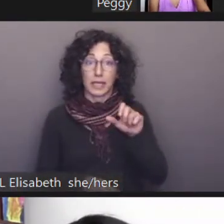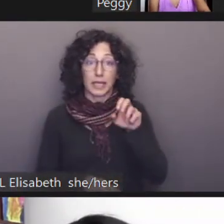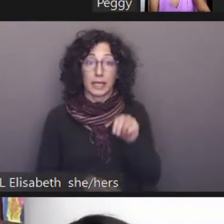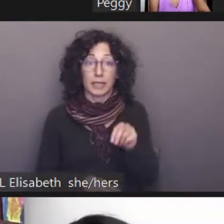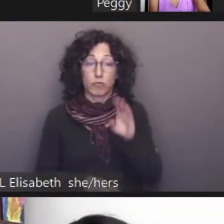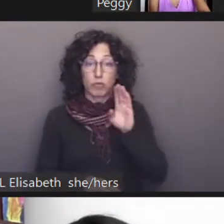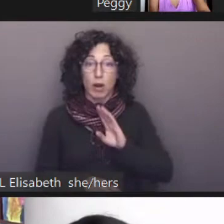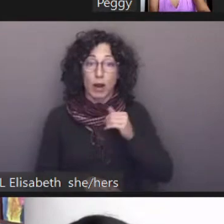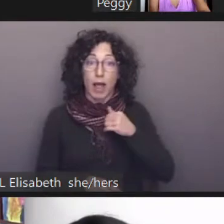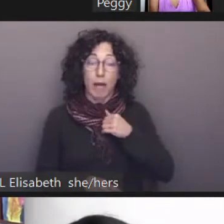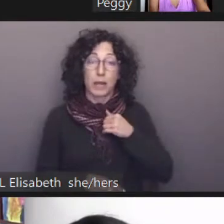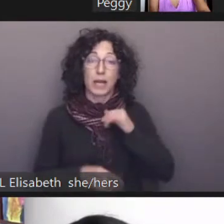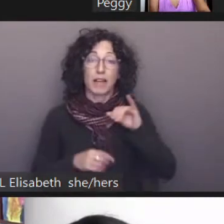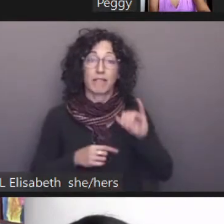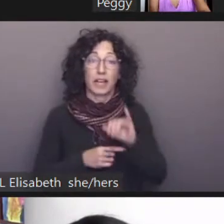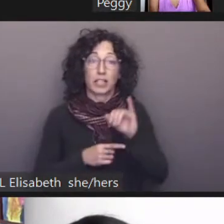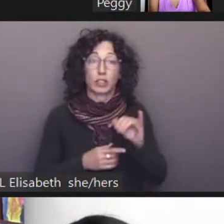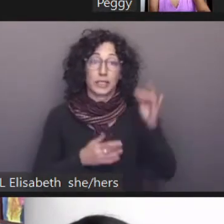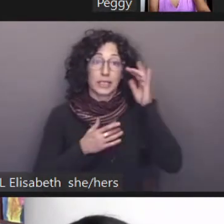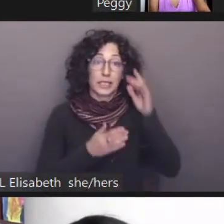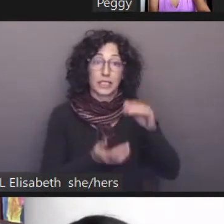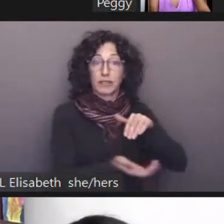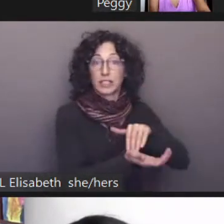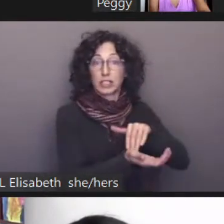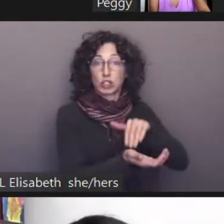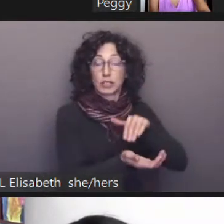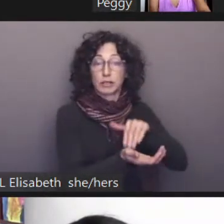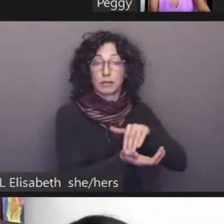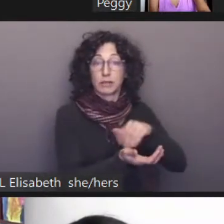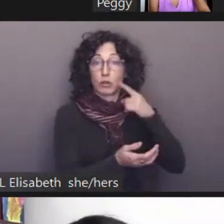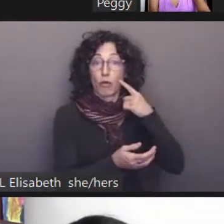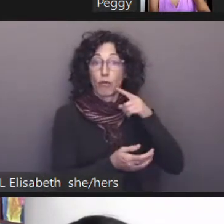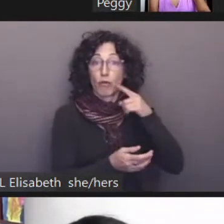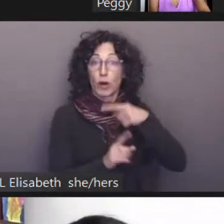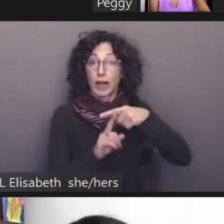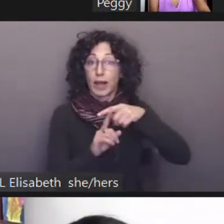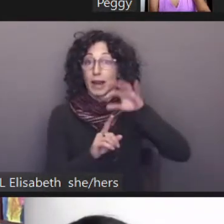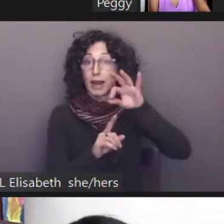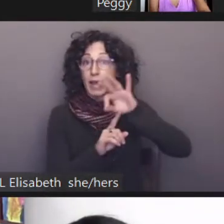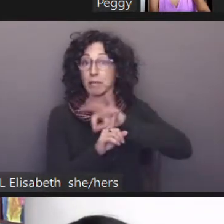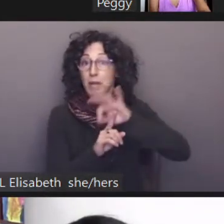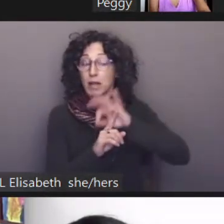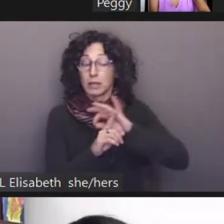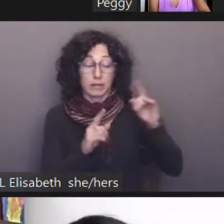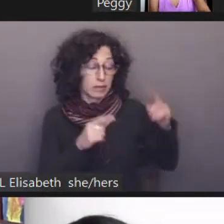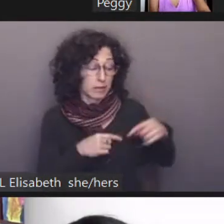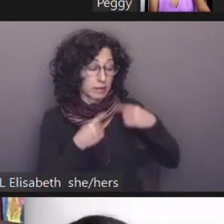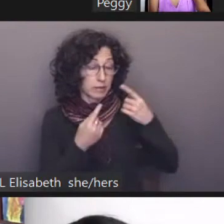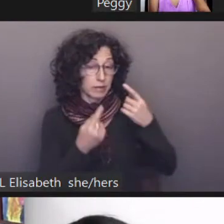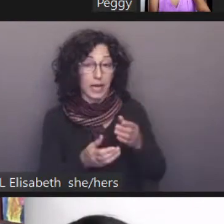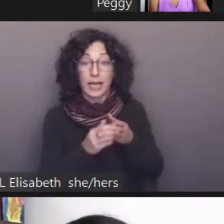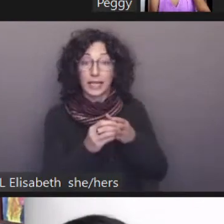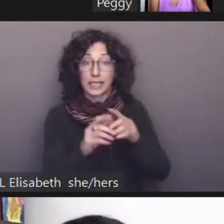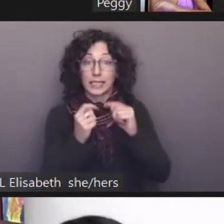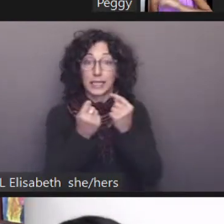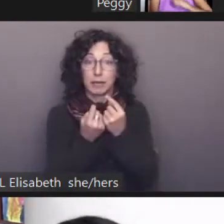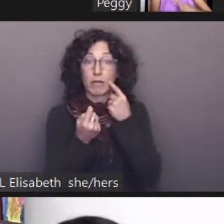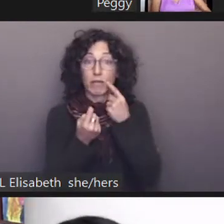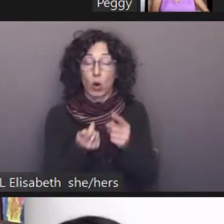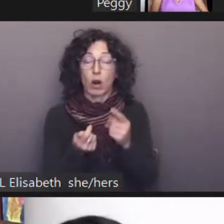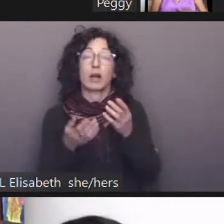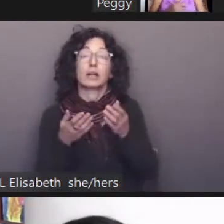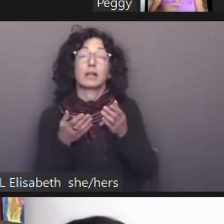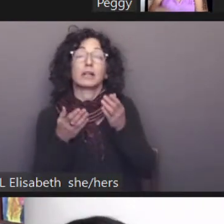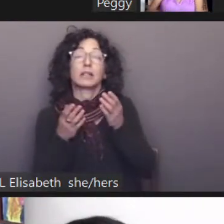disease physician, and for the last 9 months, I have been leading a team within the Department of Public Health's COVID